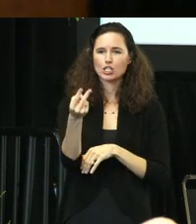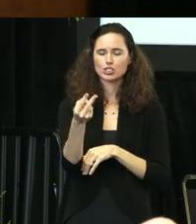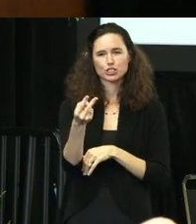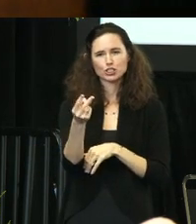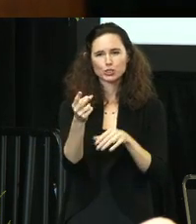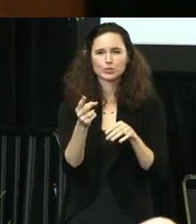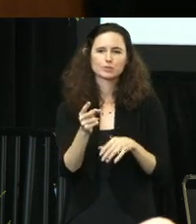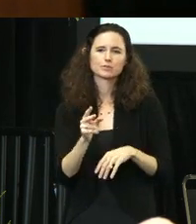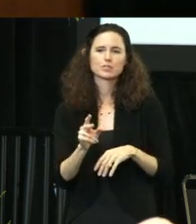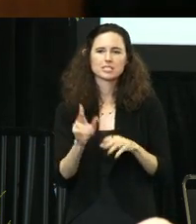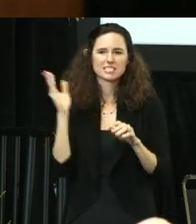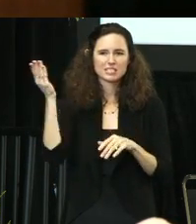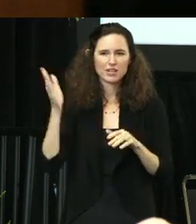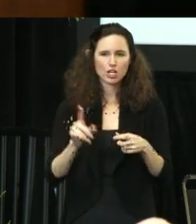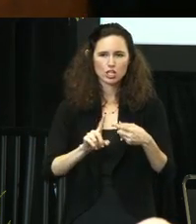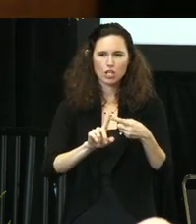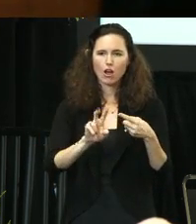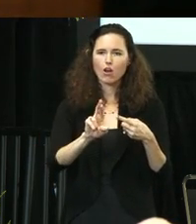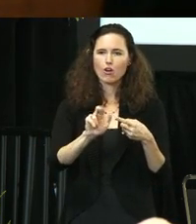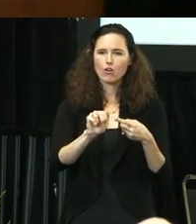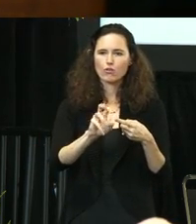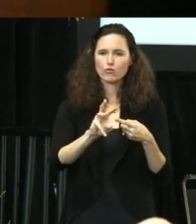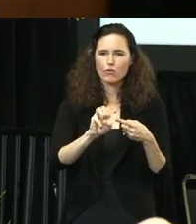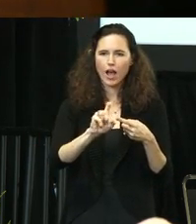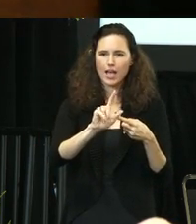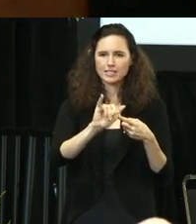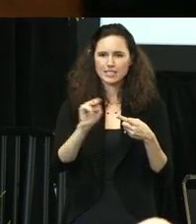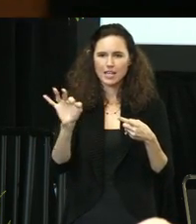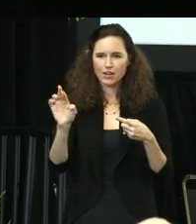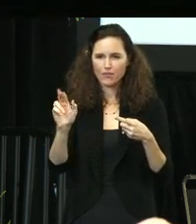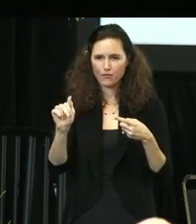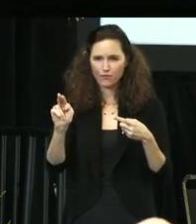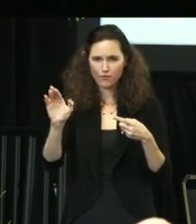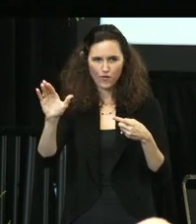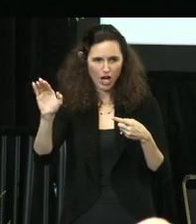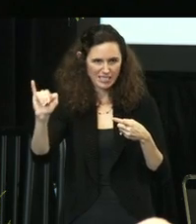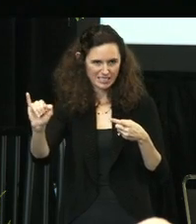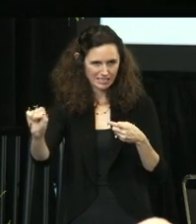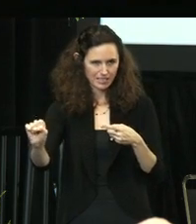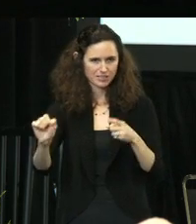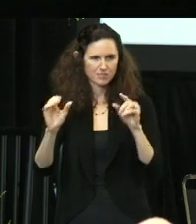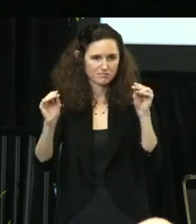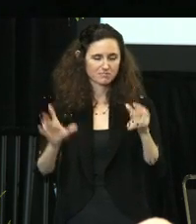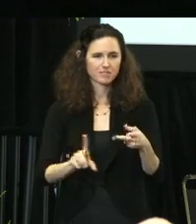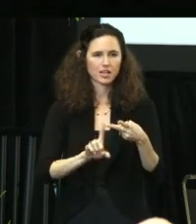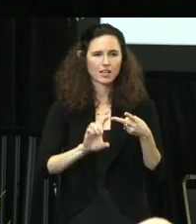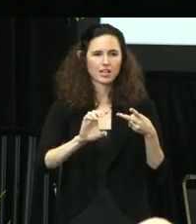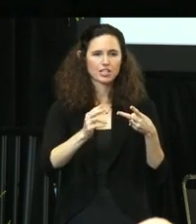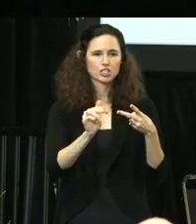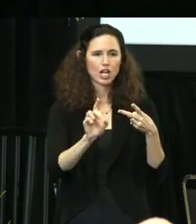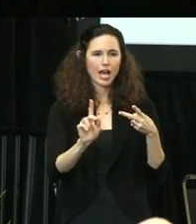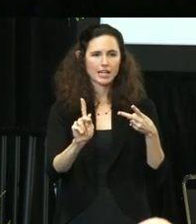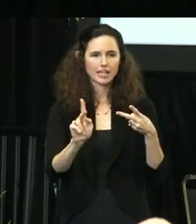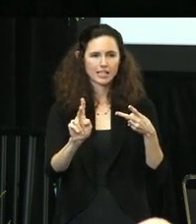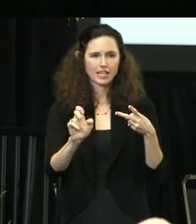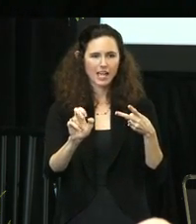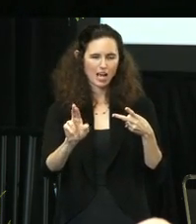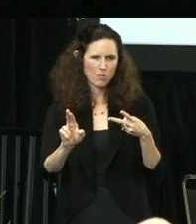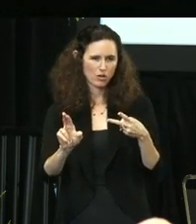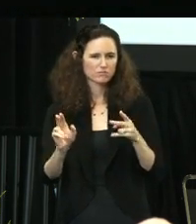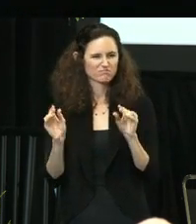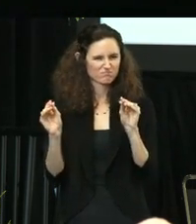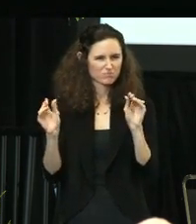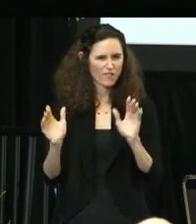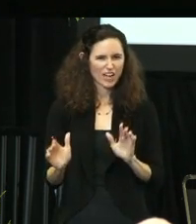speakers, Professor Rosalind Francis at South Campus, professor of English, and Professor Chad Kuiper, professor of speech communication at South